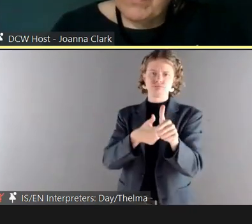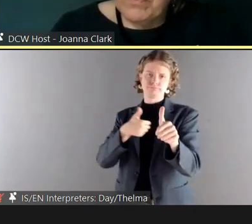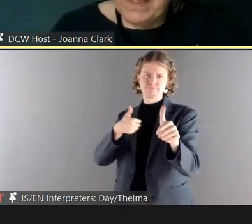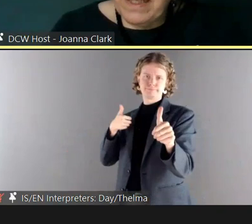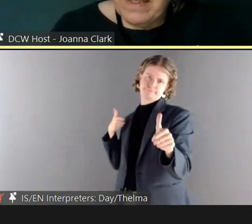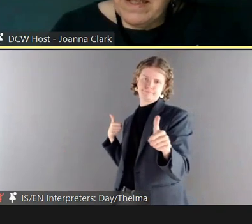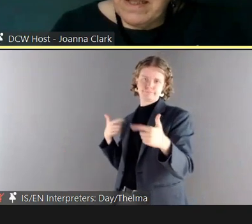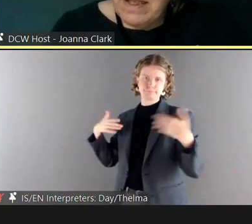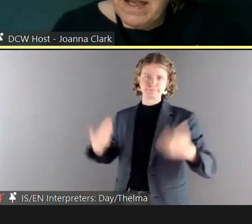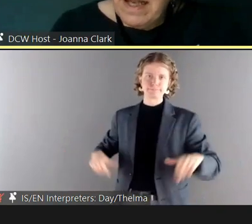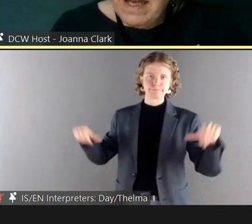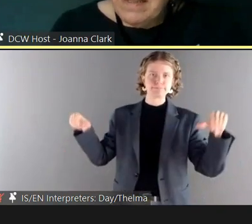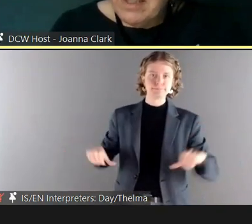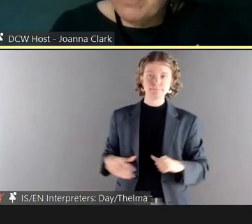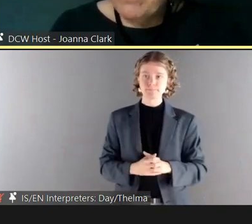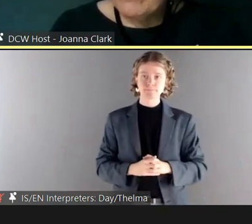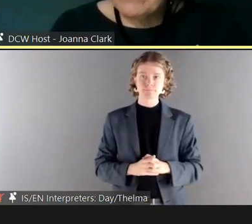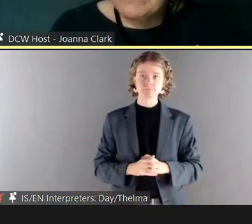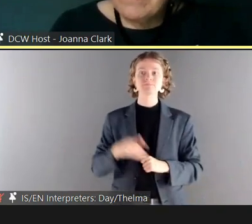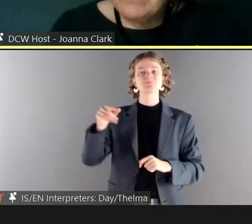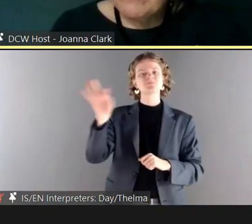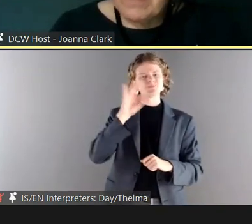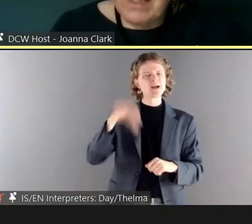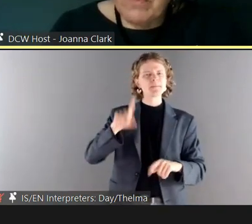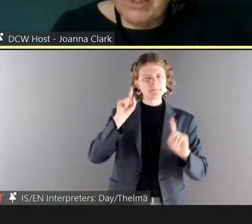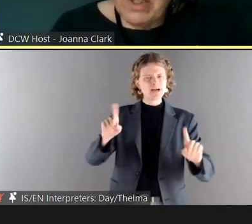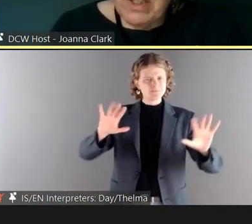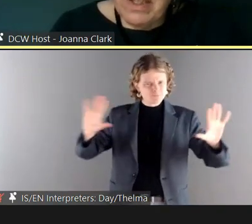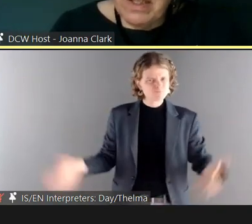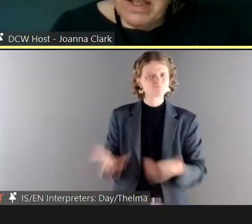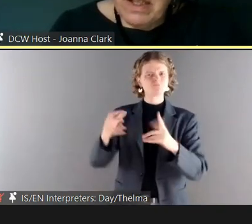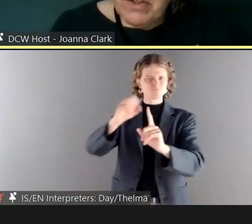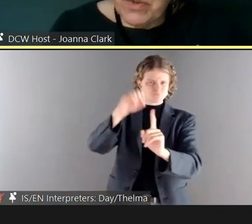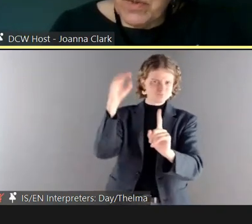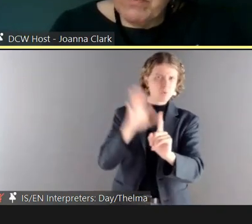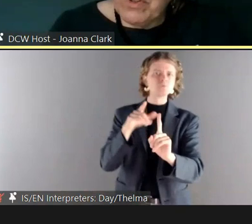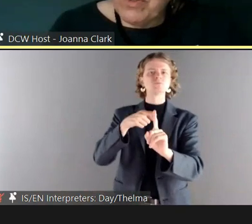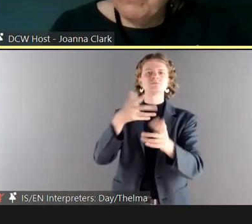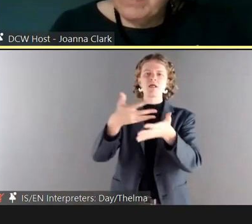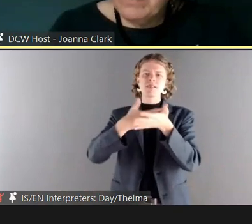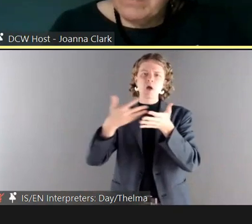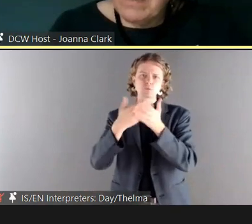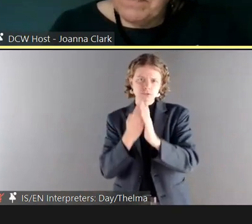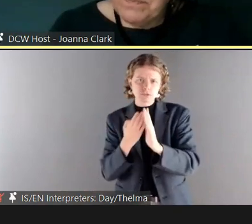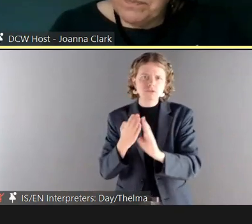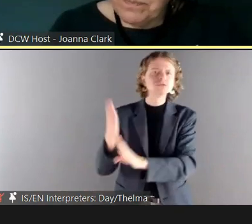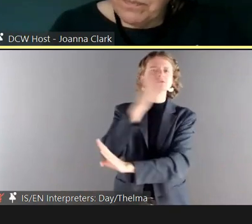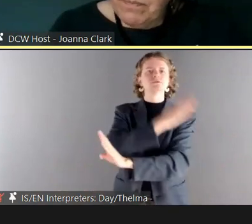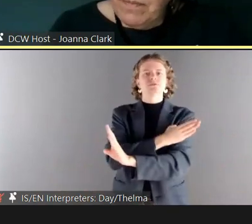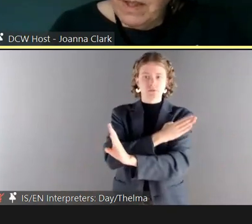before school begins, and to support continuous language learning throughout the school years.